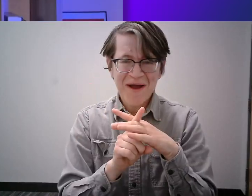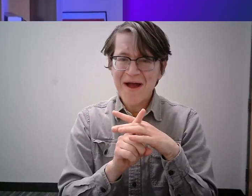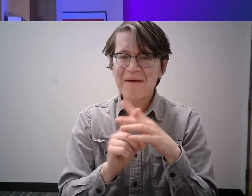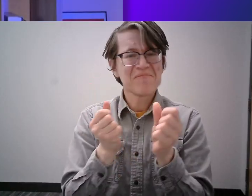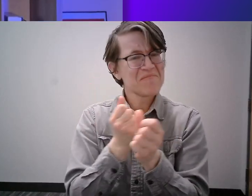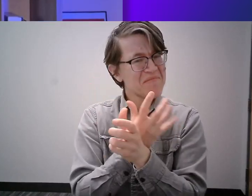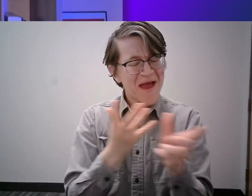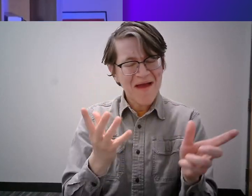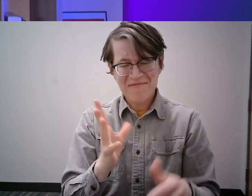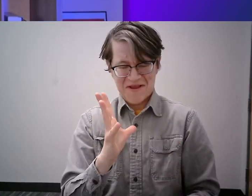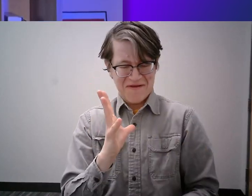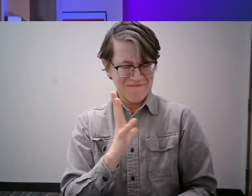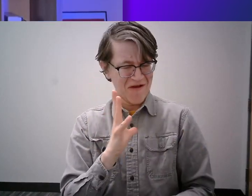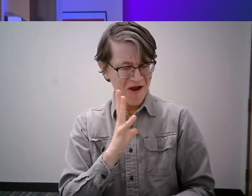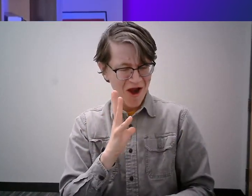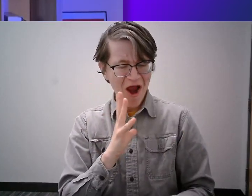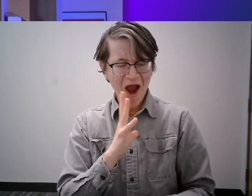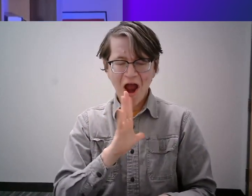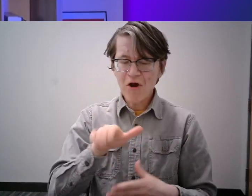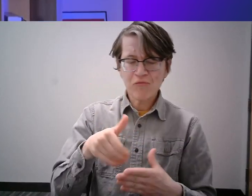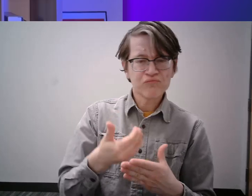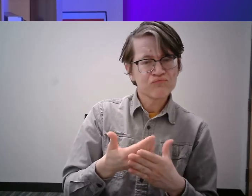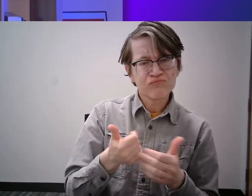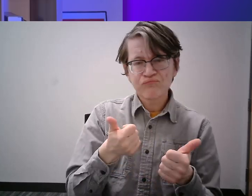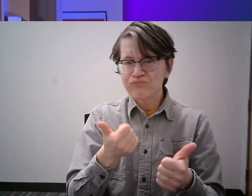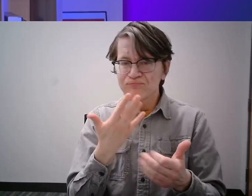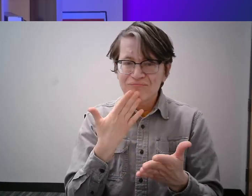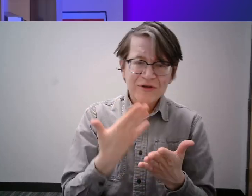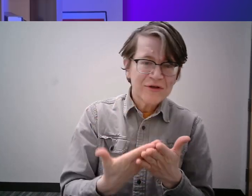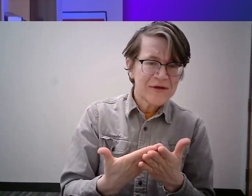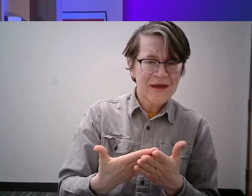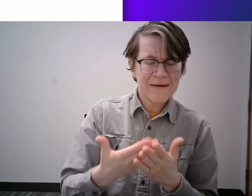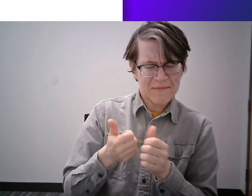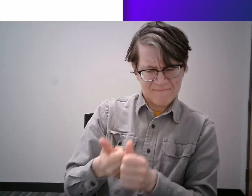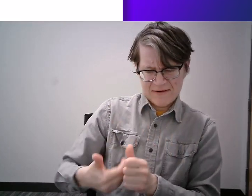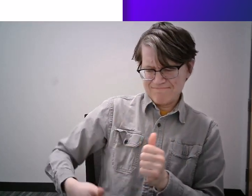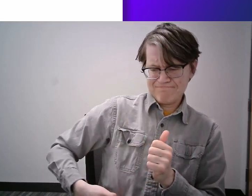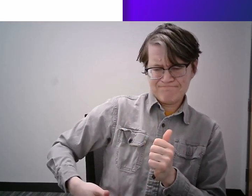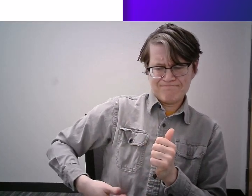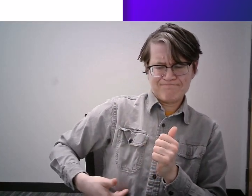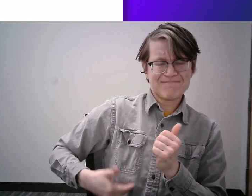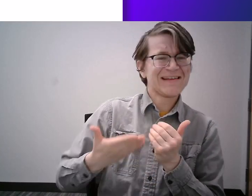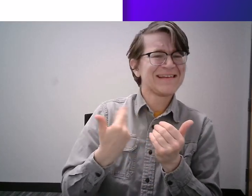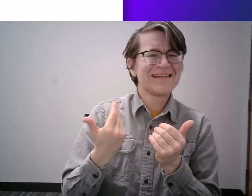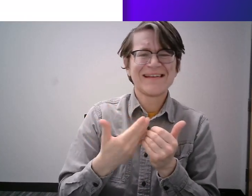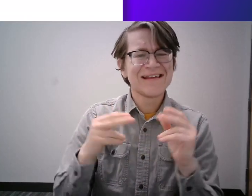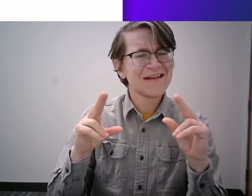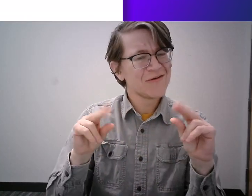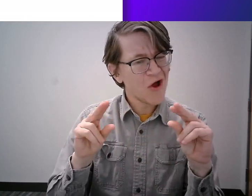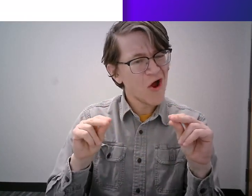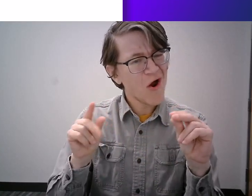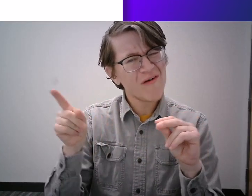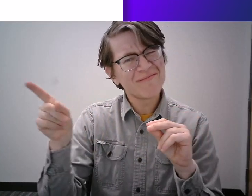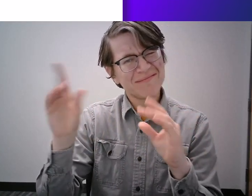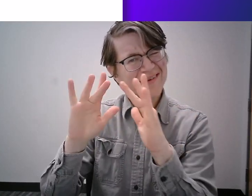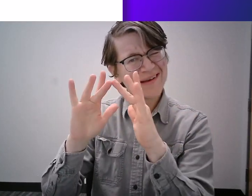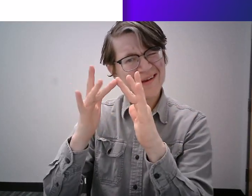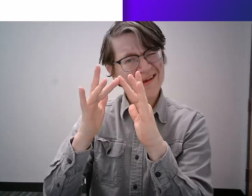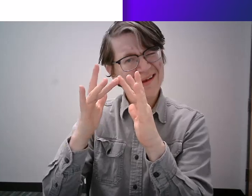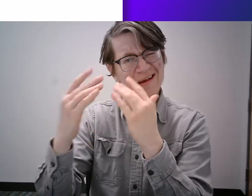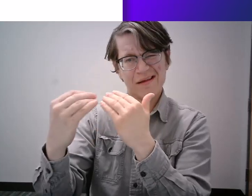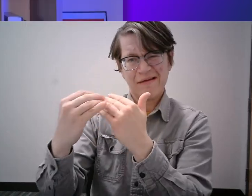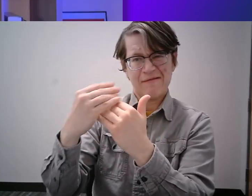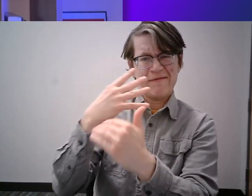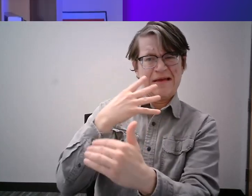fine. But going for your gut feeling is not always that easy, because the advice you find on the internet or in books